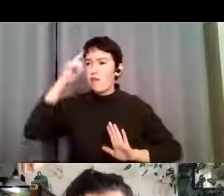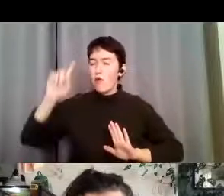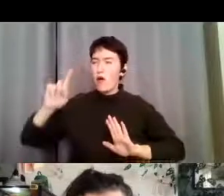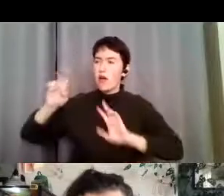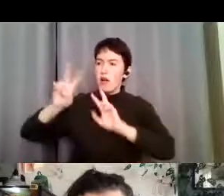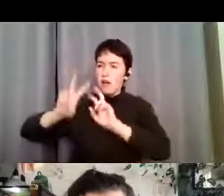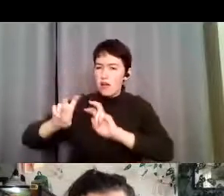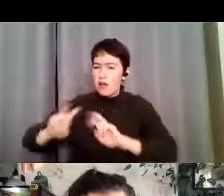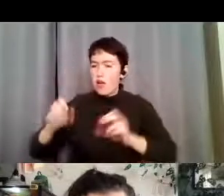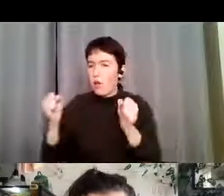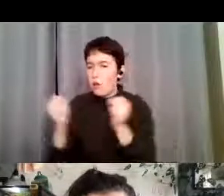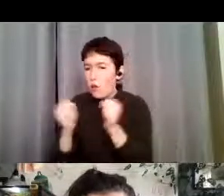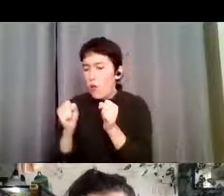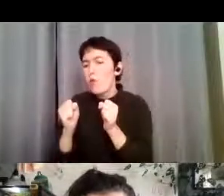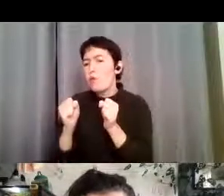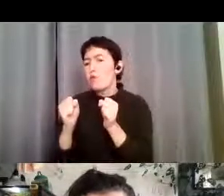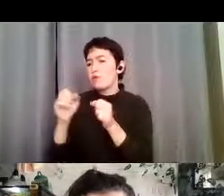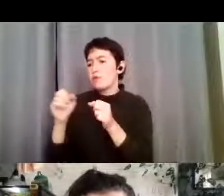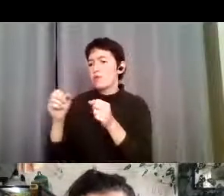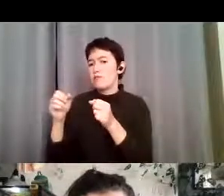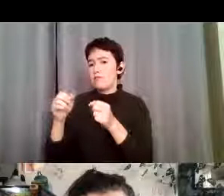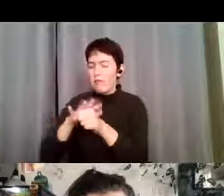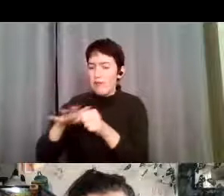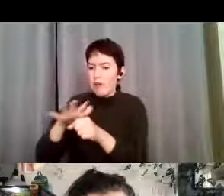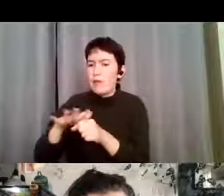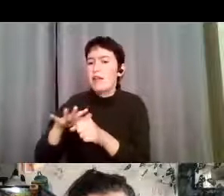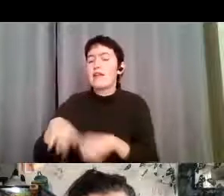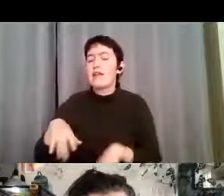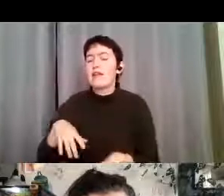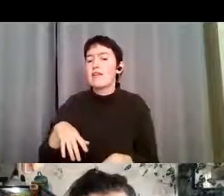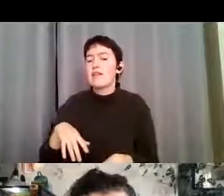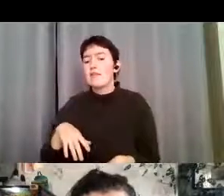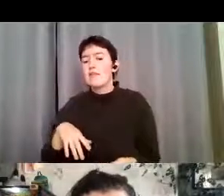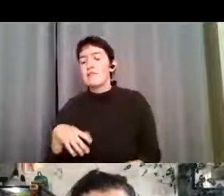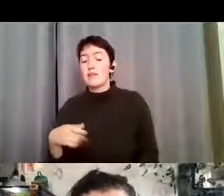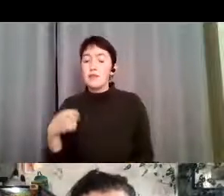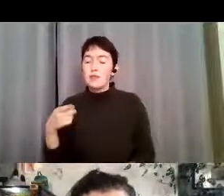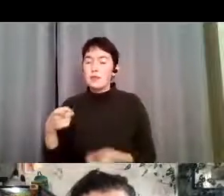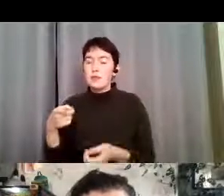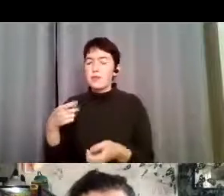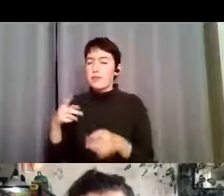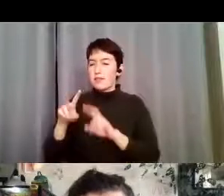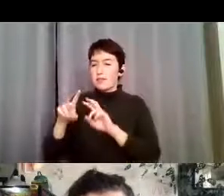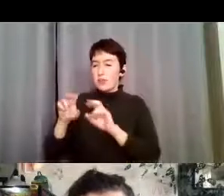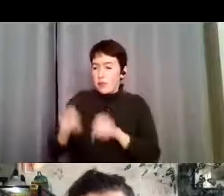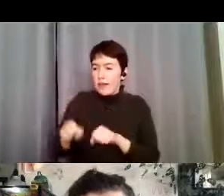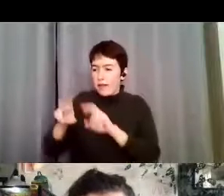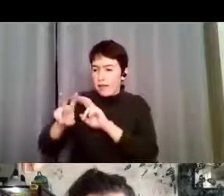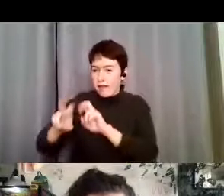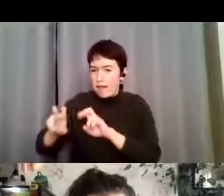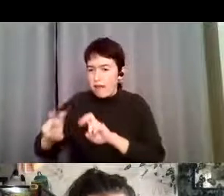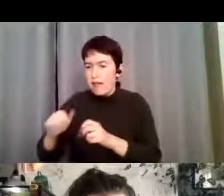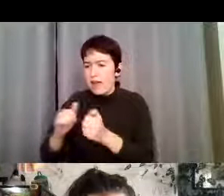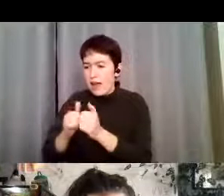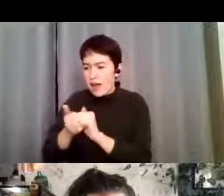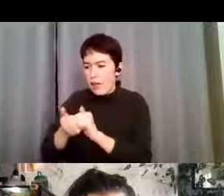kind of things shape a world like that. And similarly, there are planetary scientists who